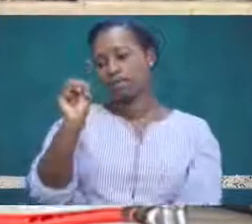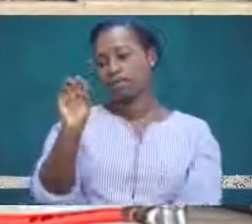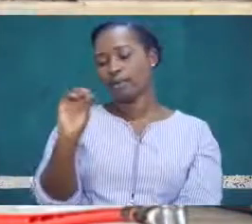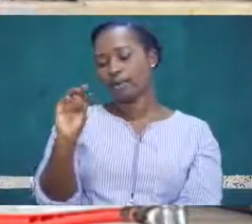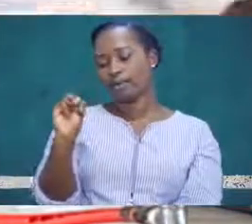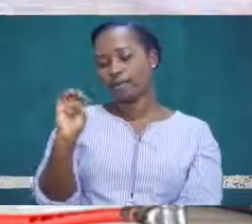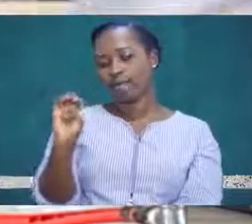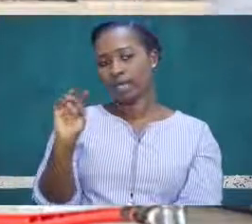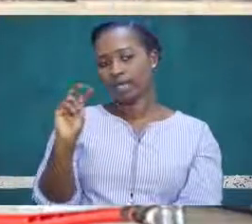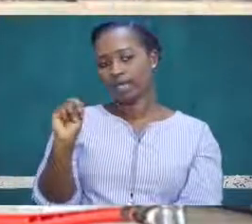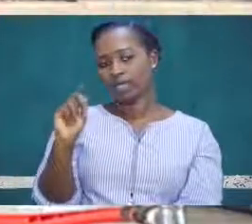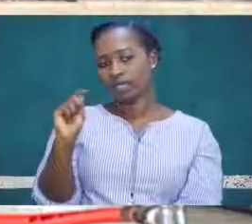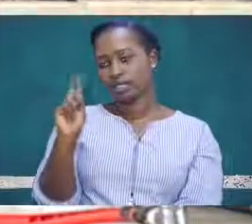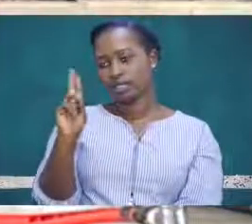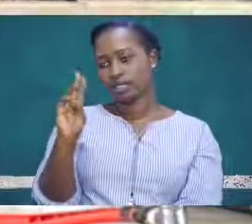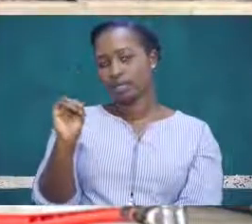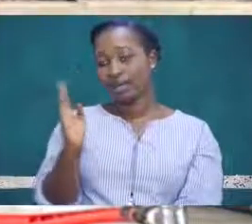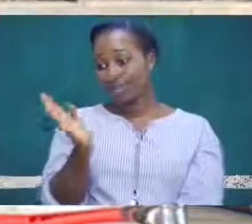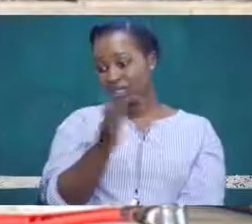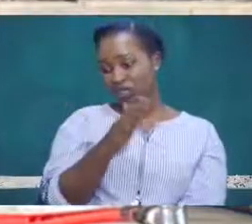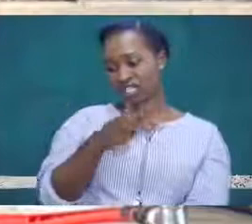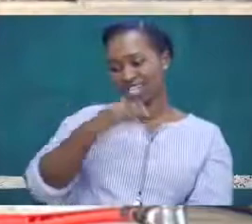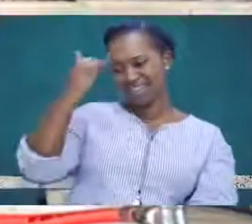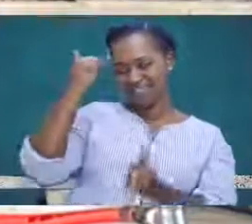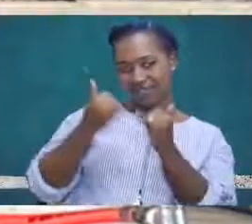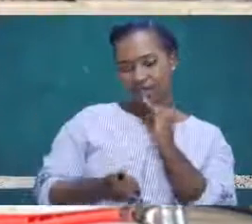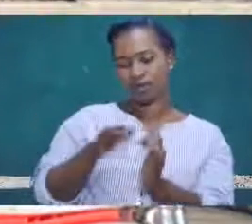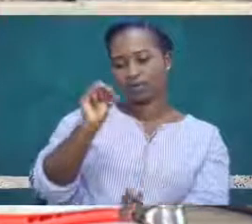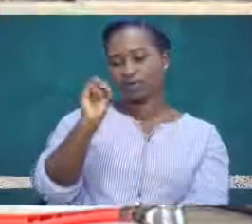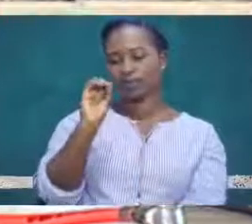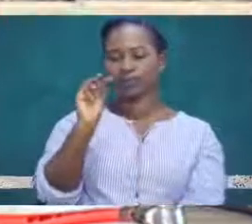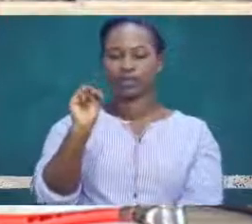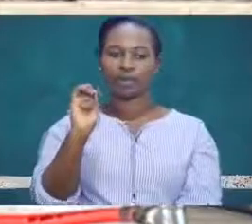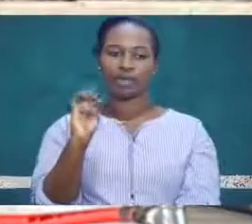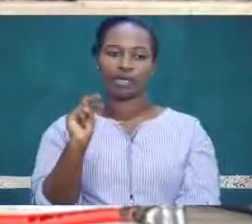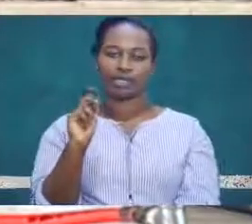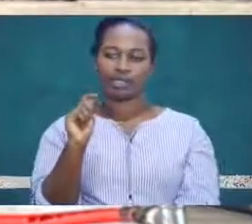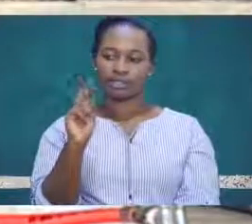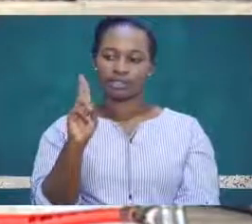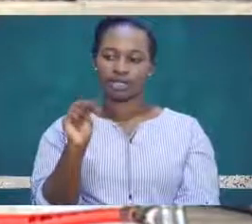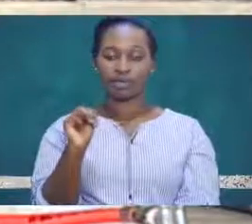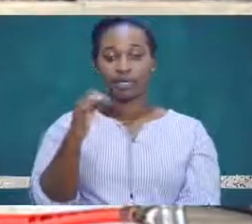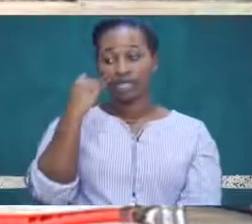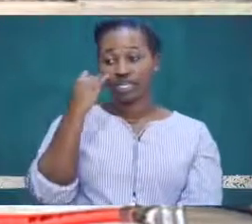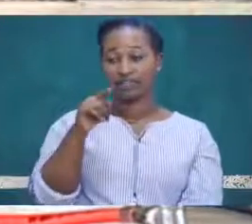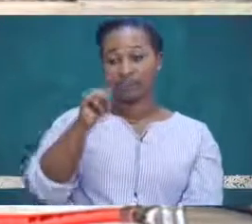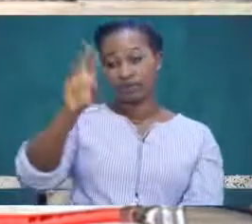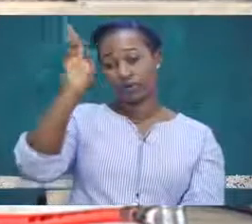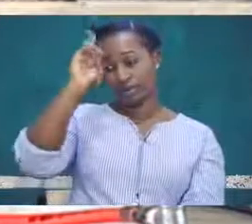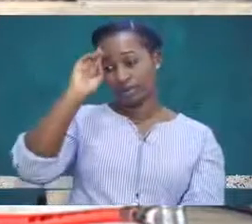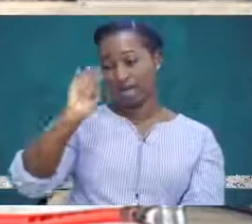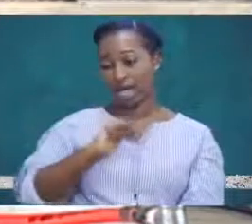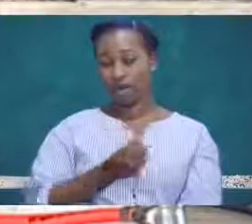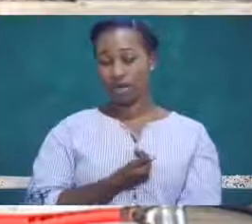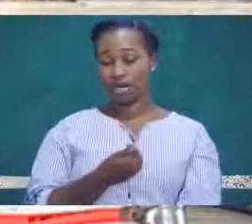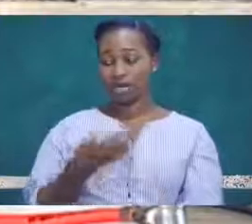final momentum. Initial momentum of the marble, if you remember our demonstration, is the momentum of the marble at this